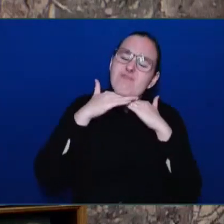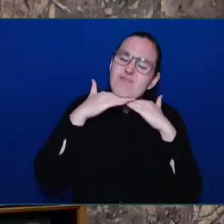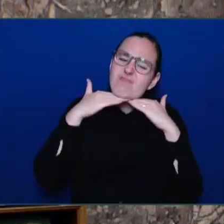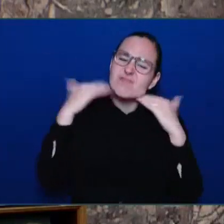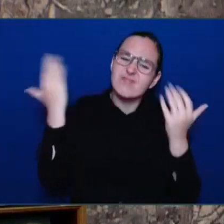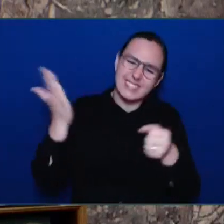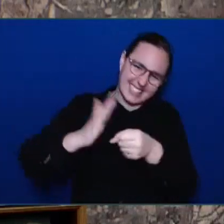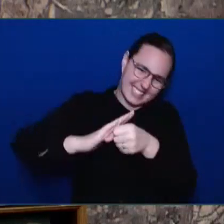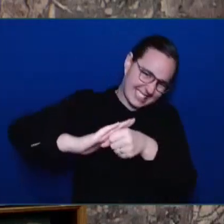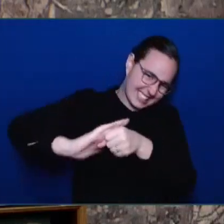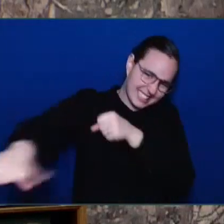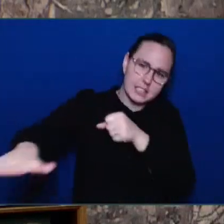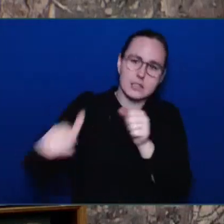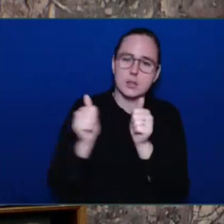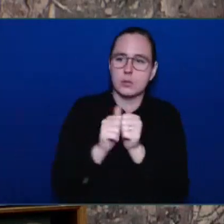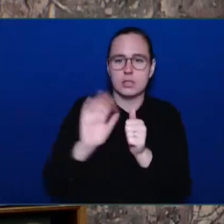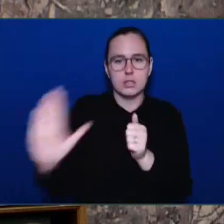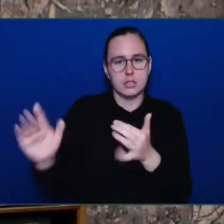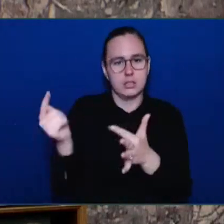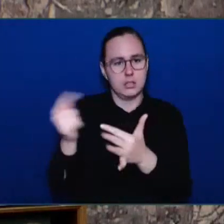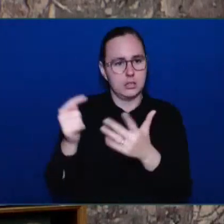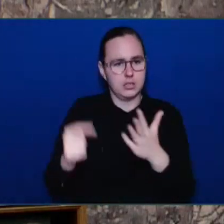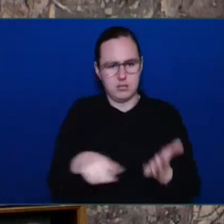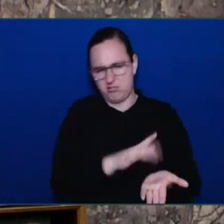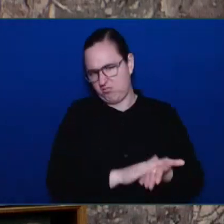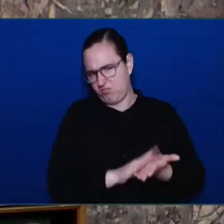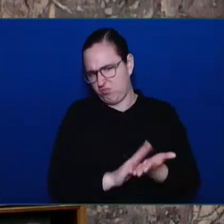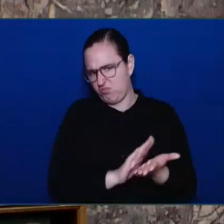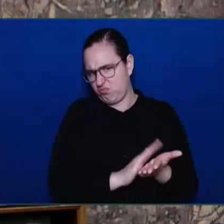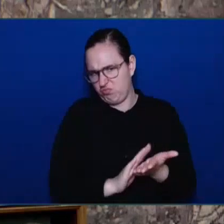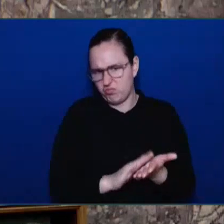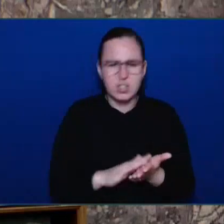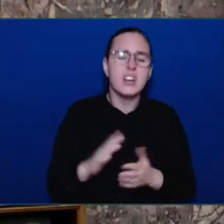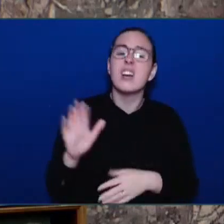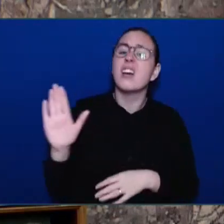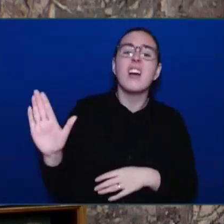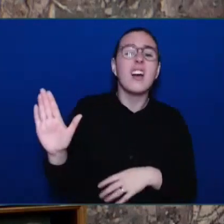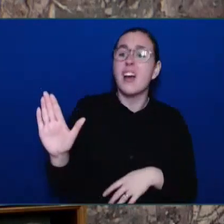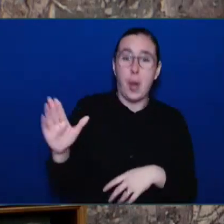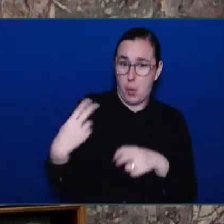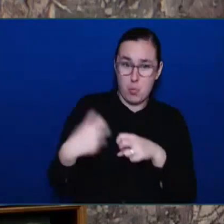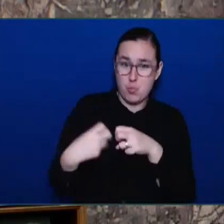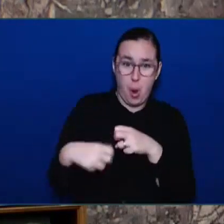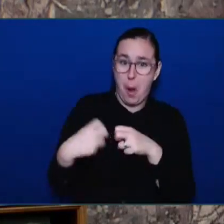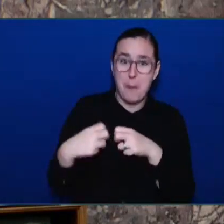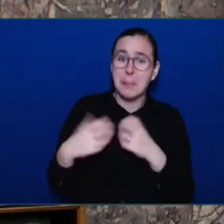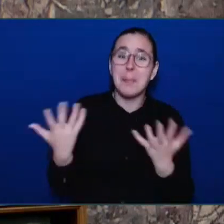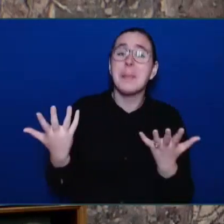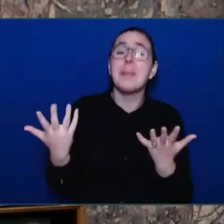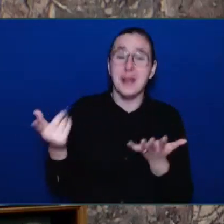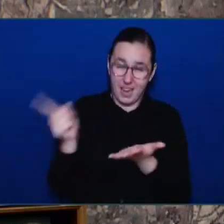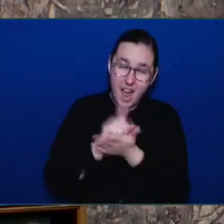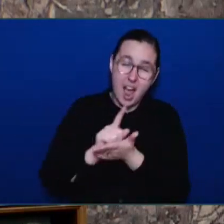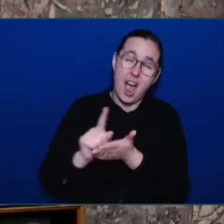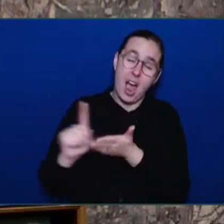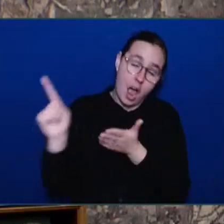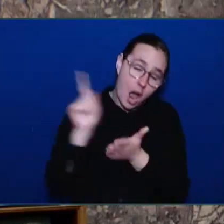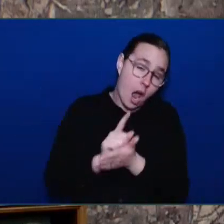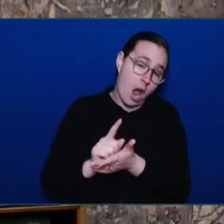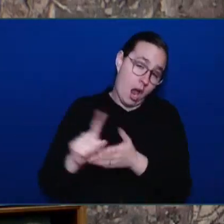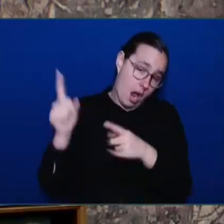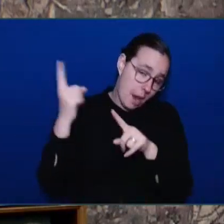lack of vote. You know, Mr. Speaker, the problem is we've spent weeks and months listening to this Premier and this NDP government